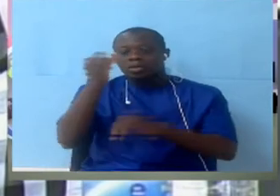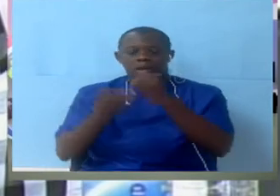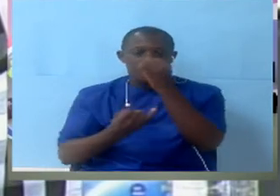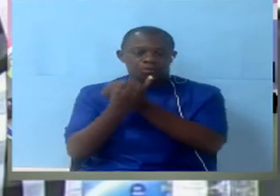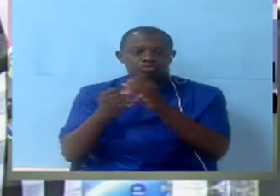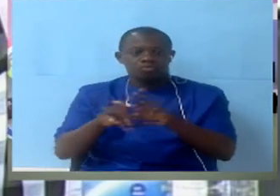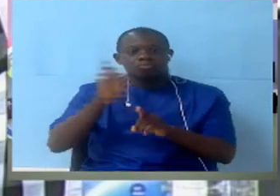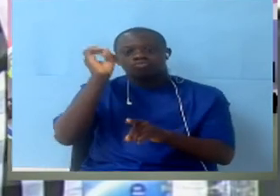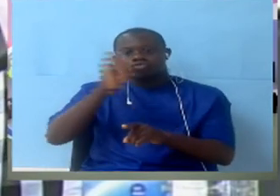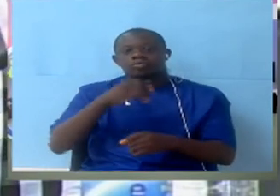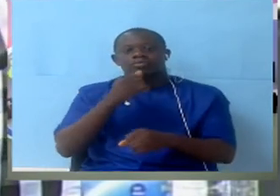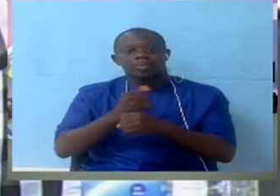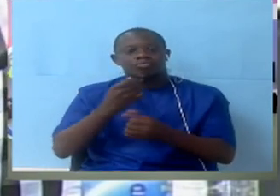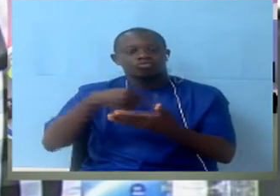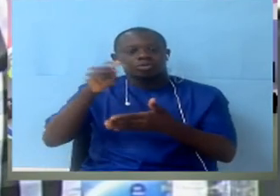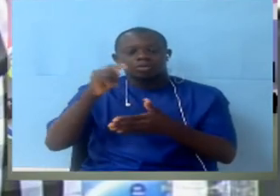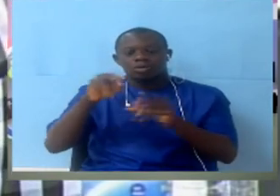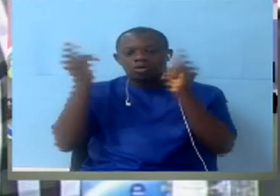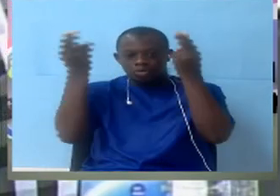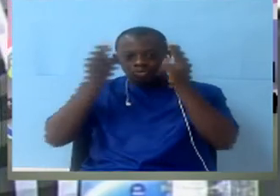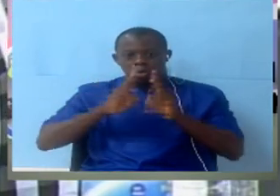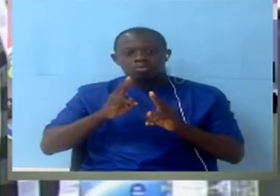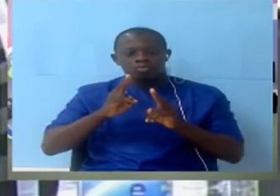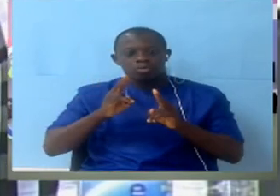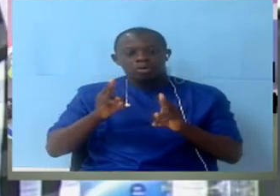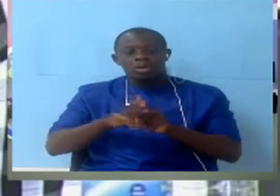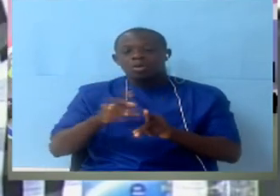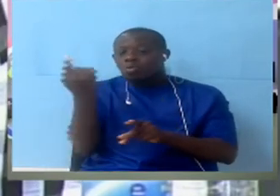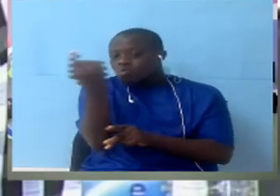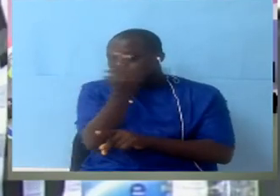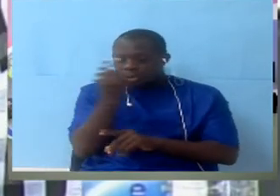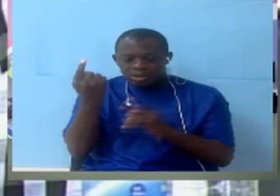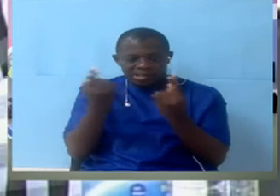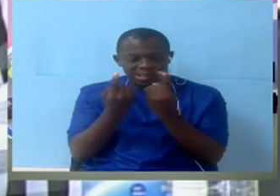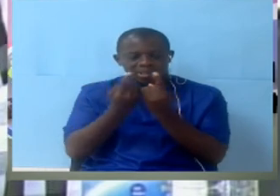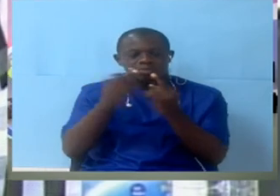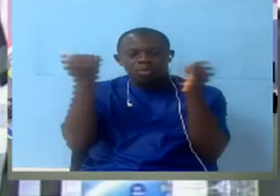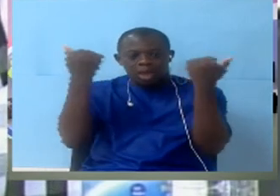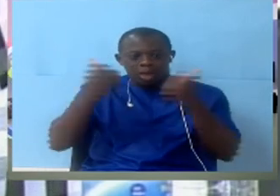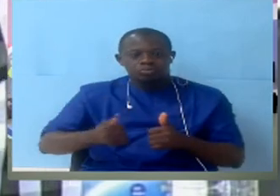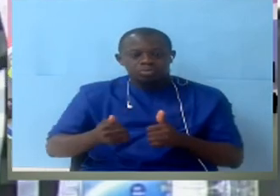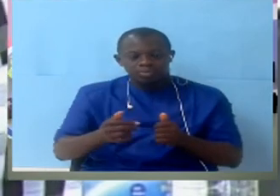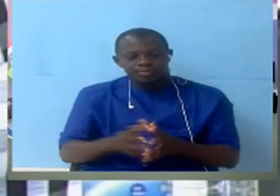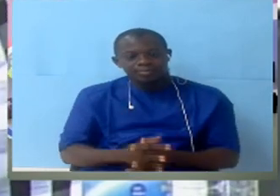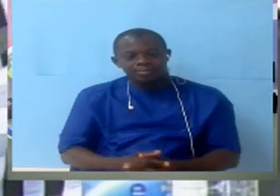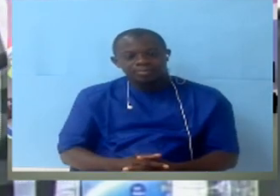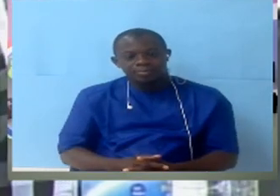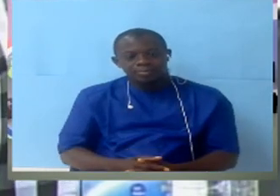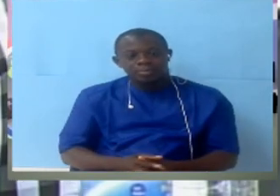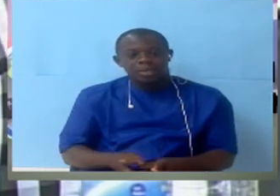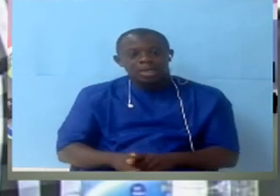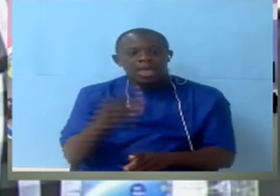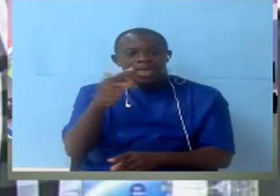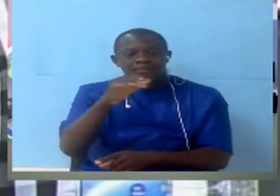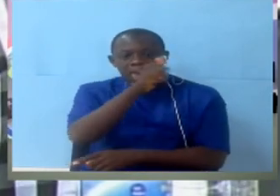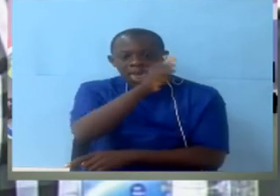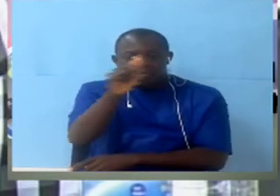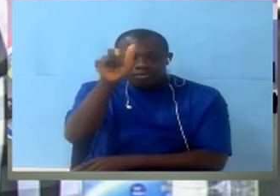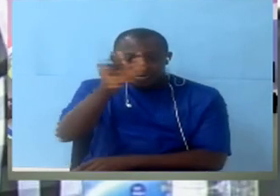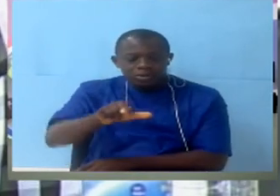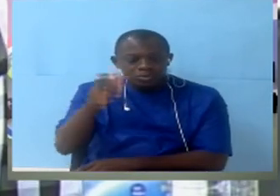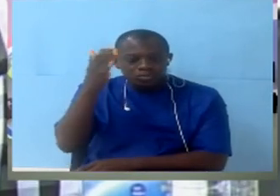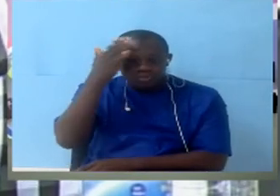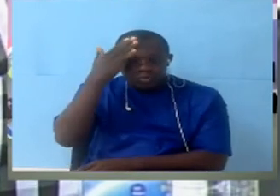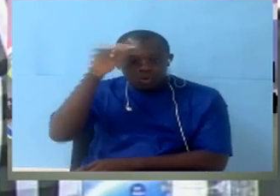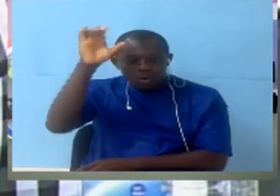be corrected by the law. Mo drone so ke no? That's the only thing that can. Ni mo be luano Gambia jam mo to be da halal. If everybody knows the law